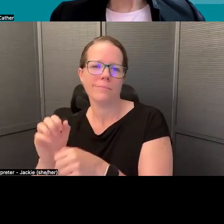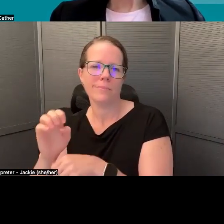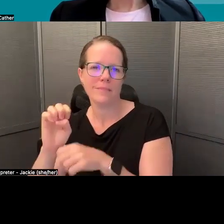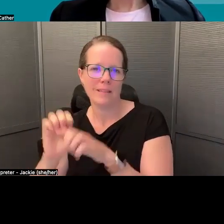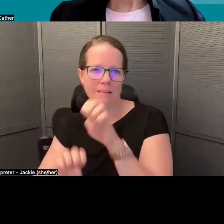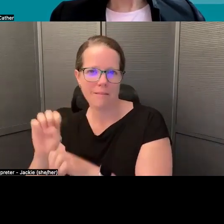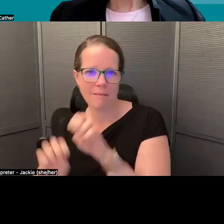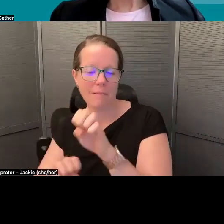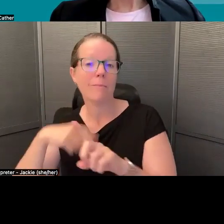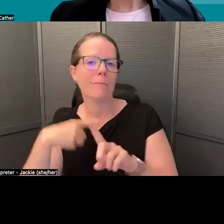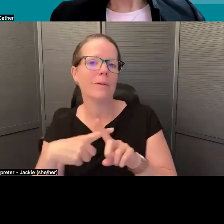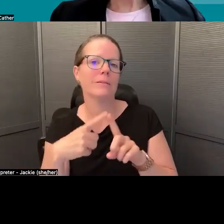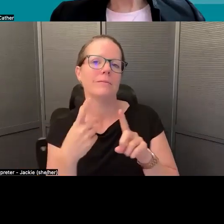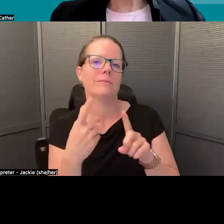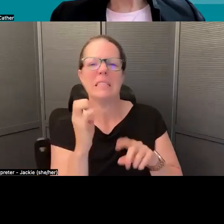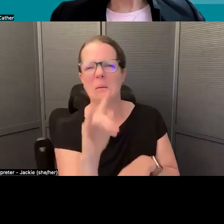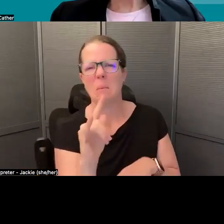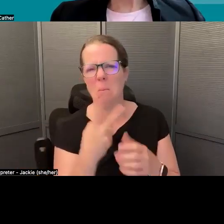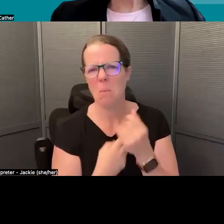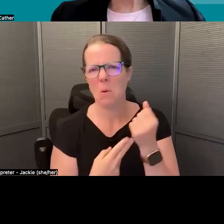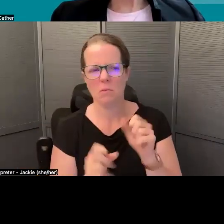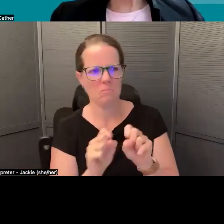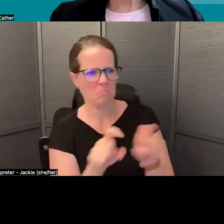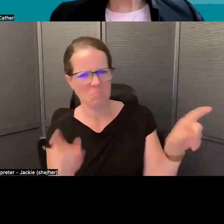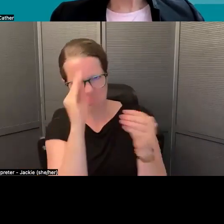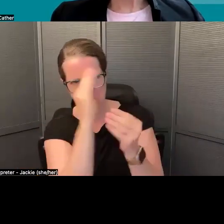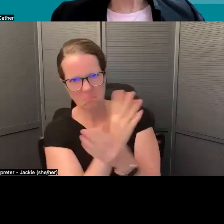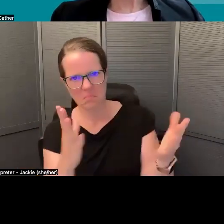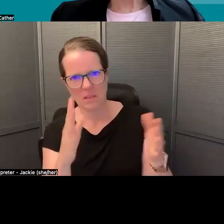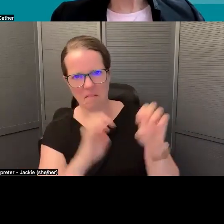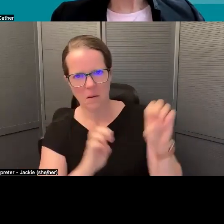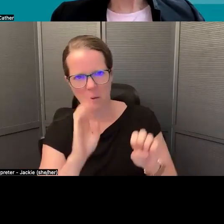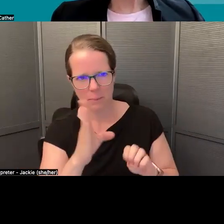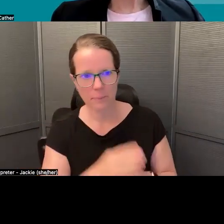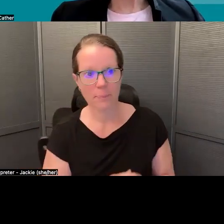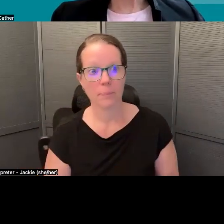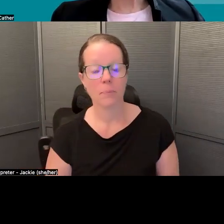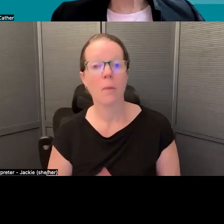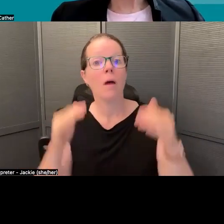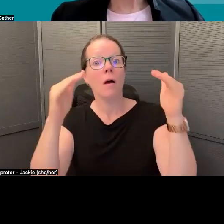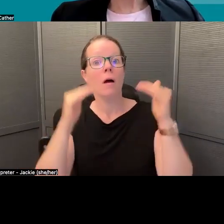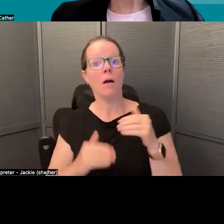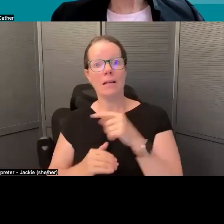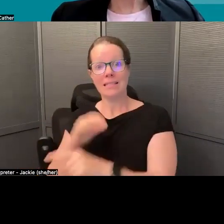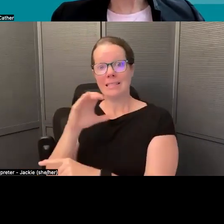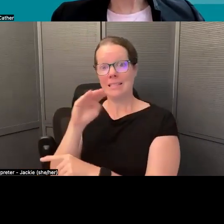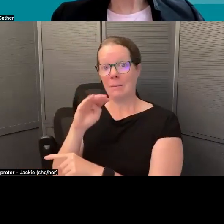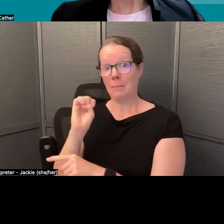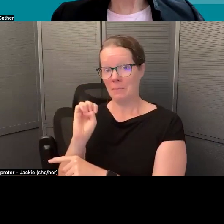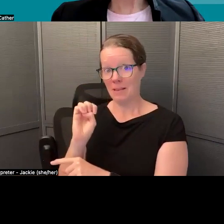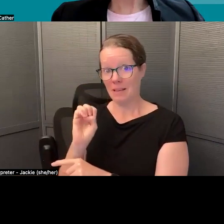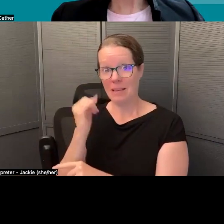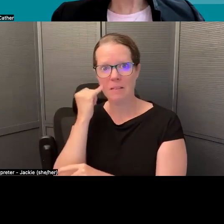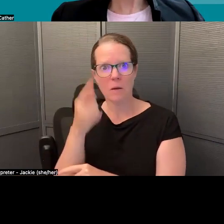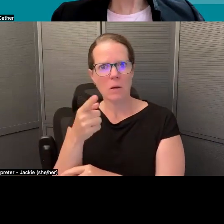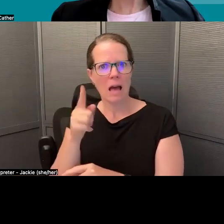CMEs. And you may want to take note of this email, which is for questions related to